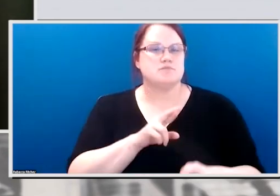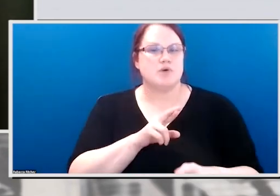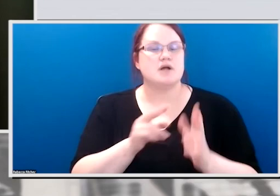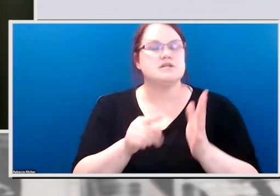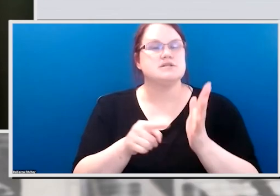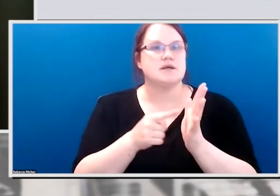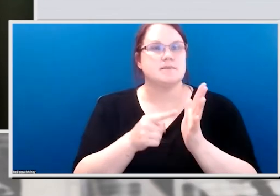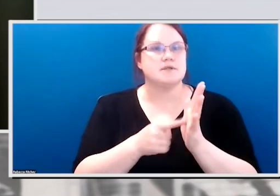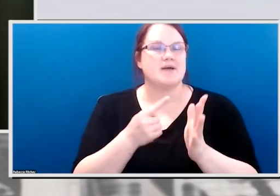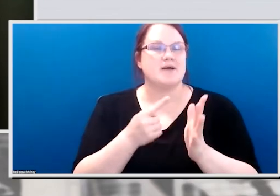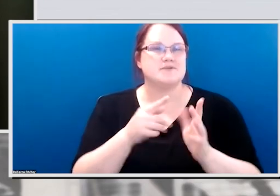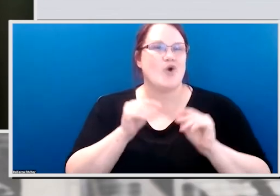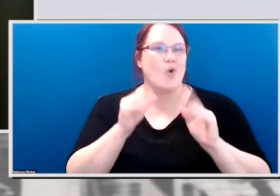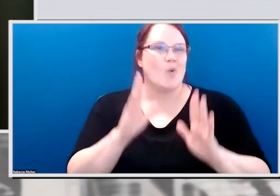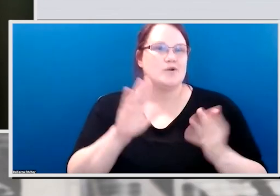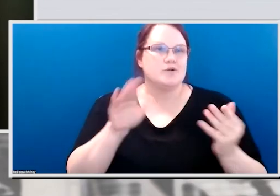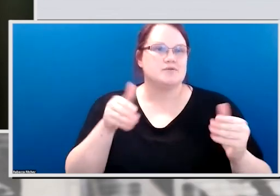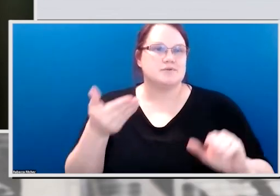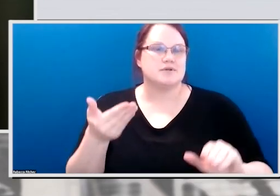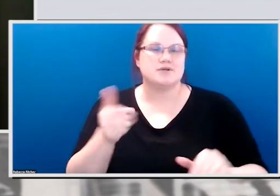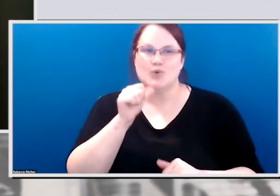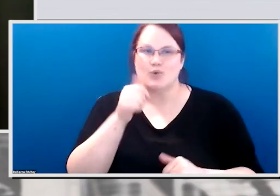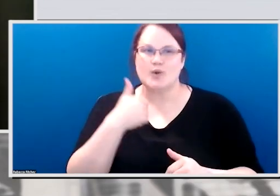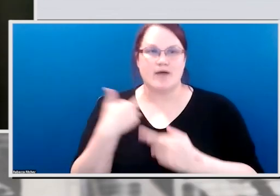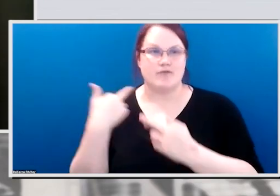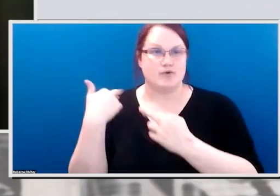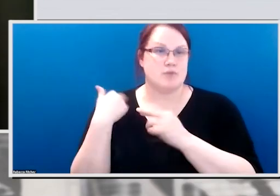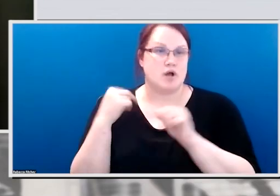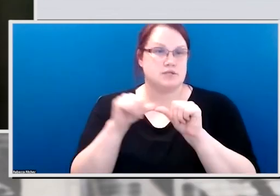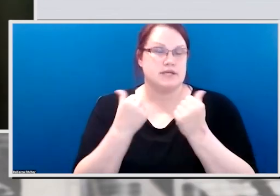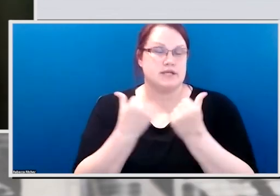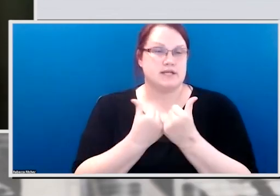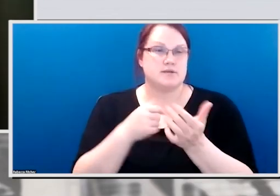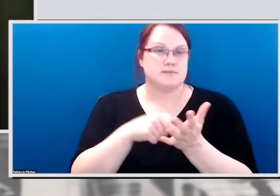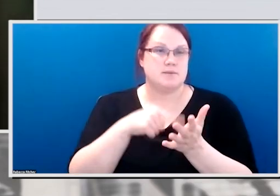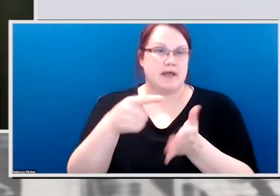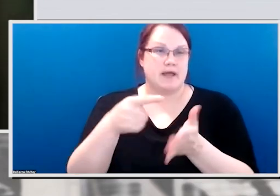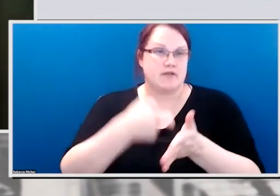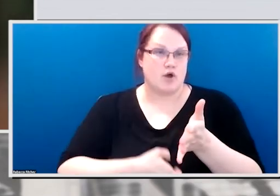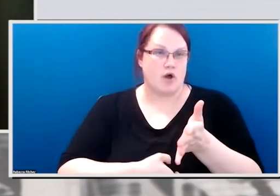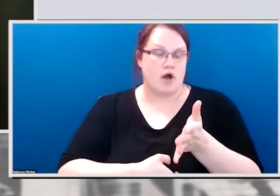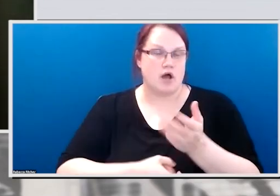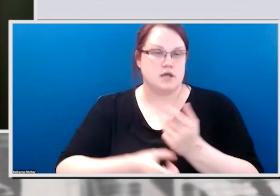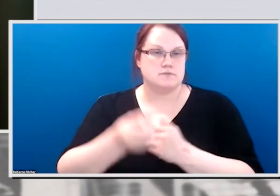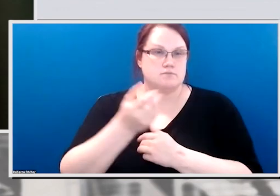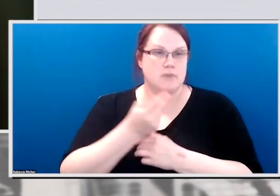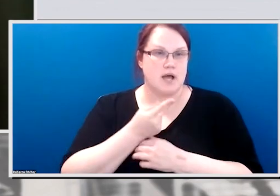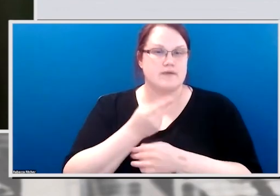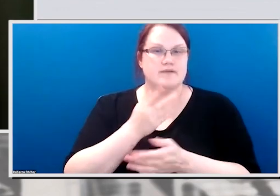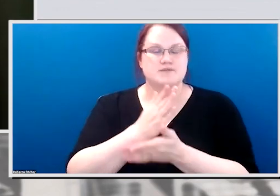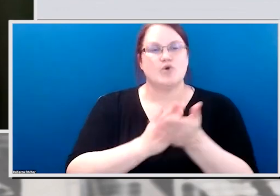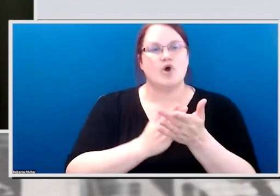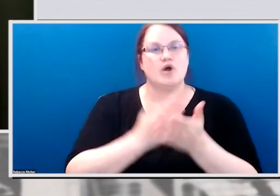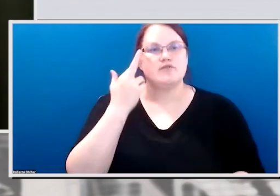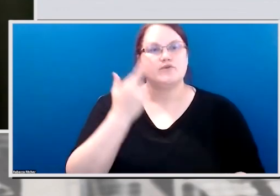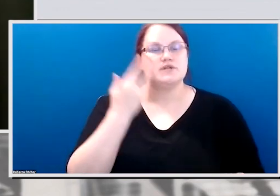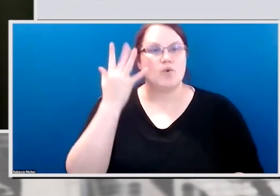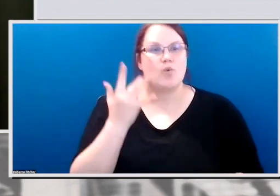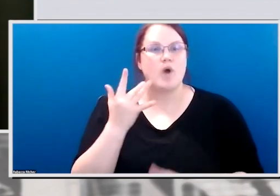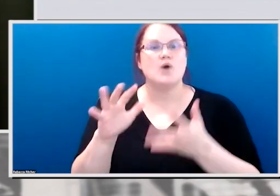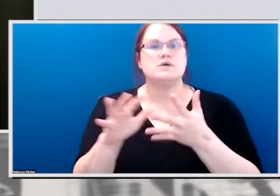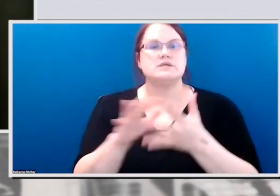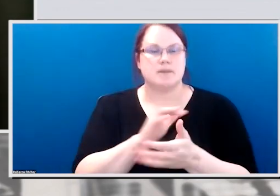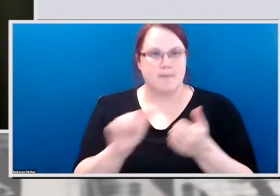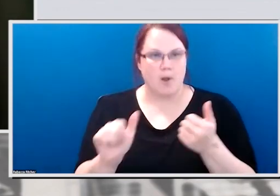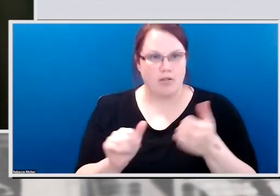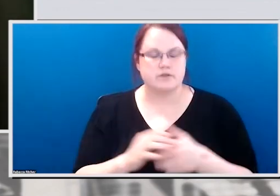is deceased and there's no responsible agent to repay the costs. And that's part of the reason why it was demolished. It